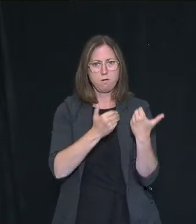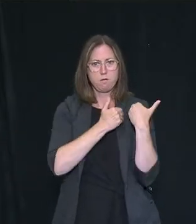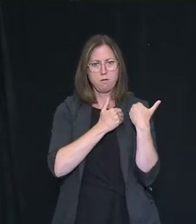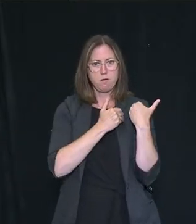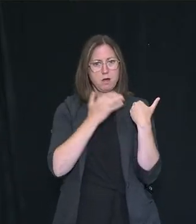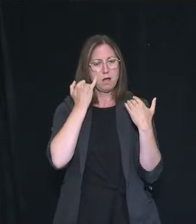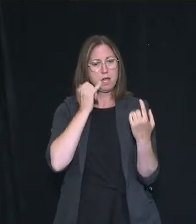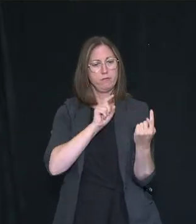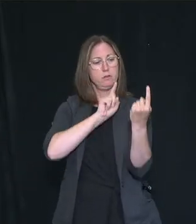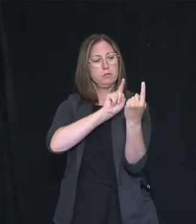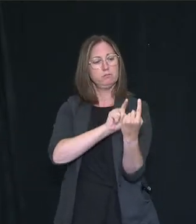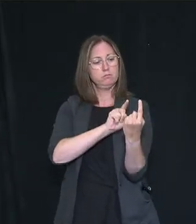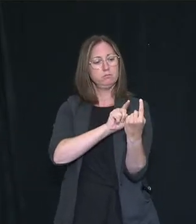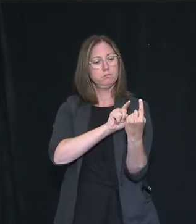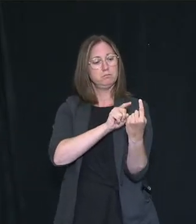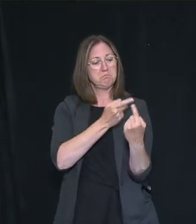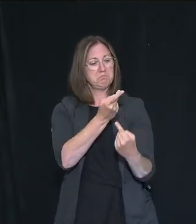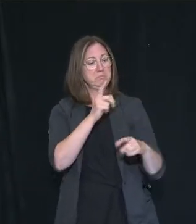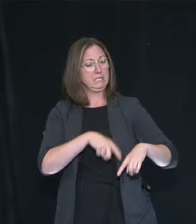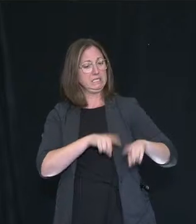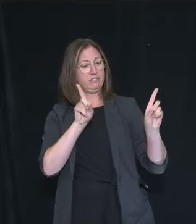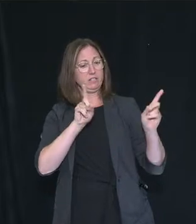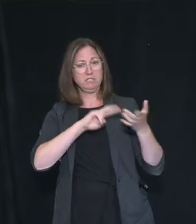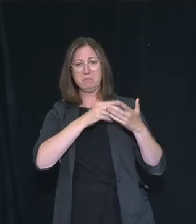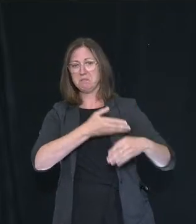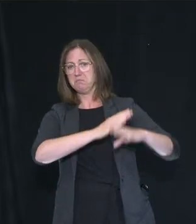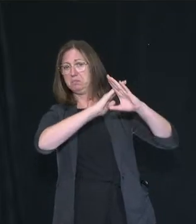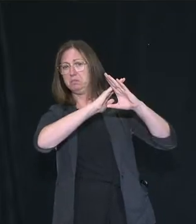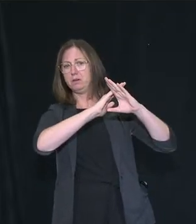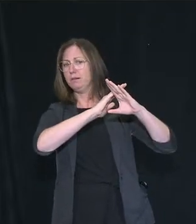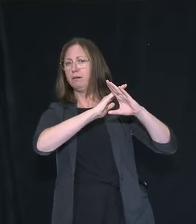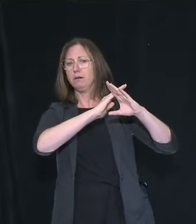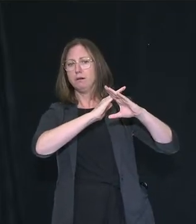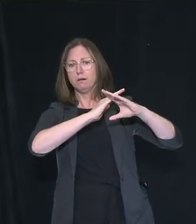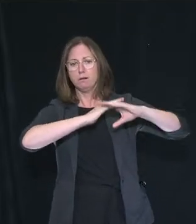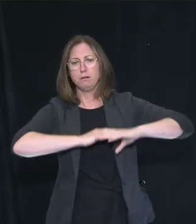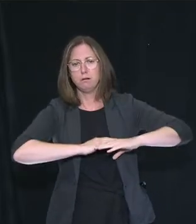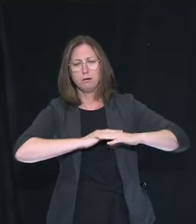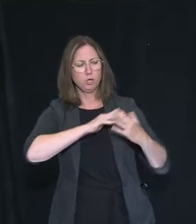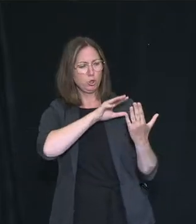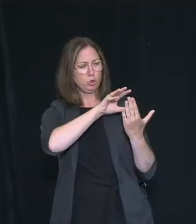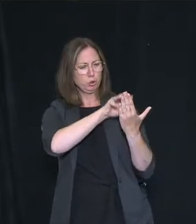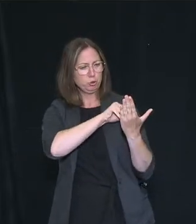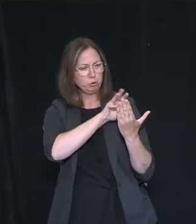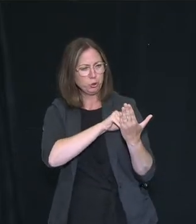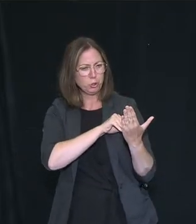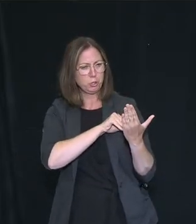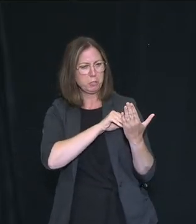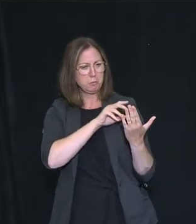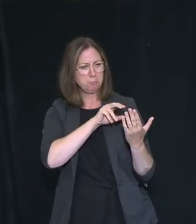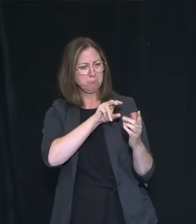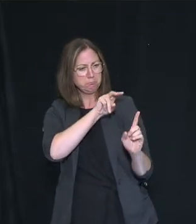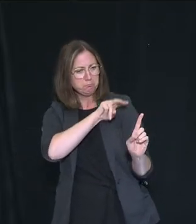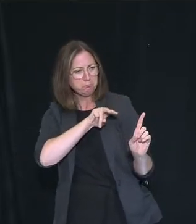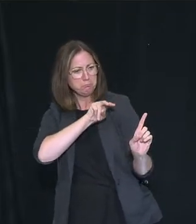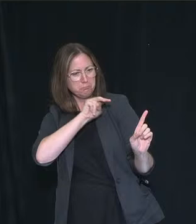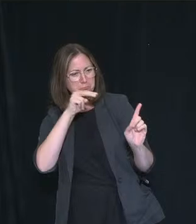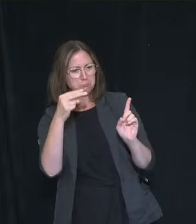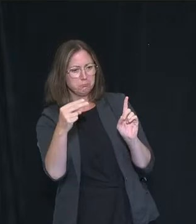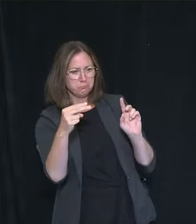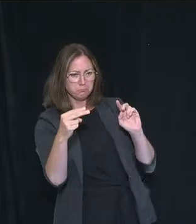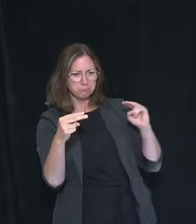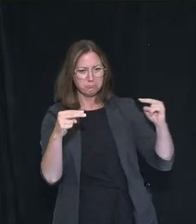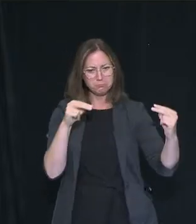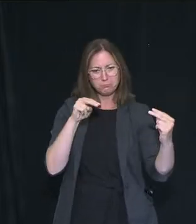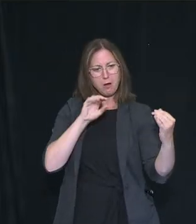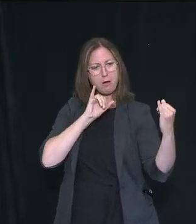differences not as a barrier, but as an opportunity to learn, to better understand each other, and to take